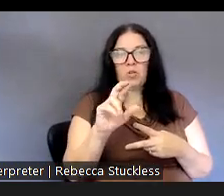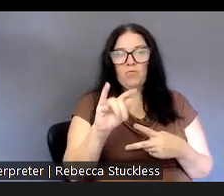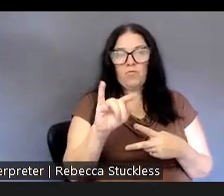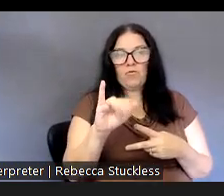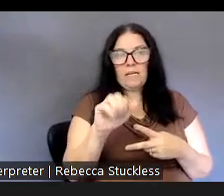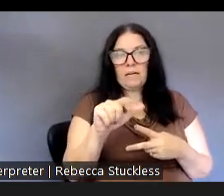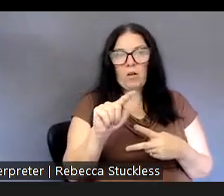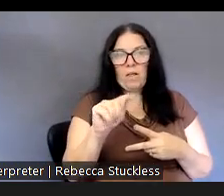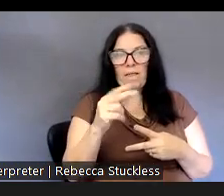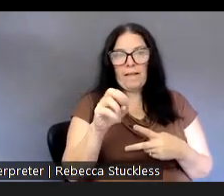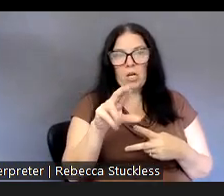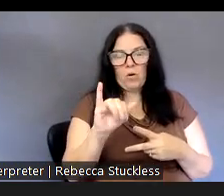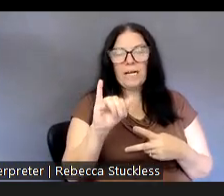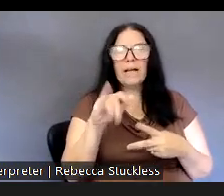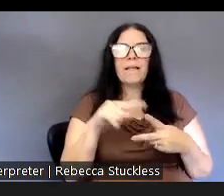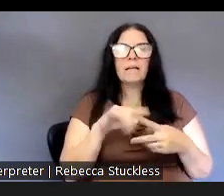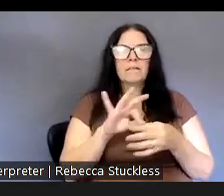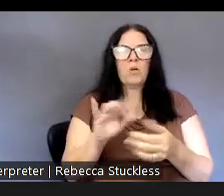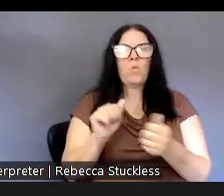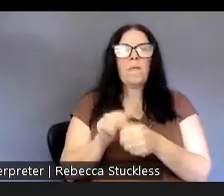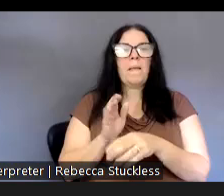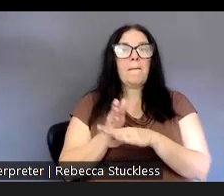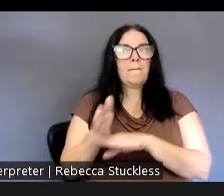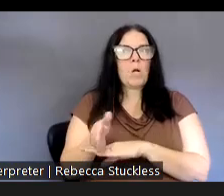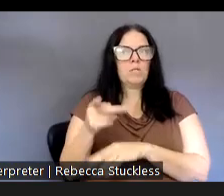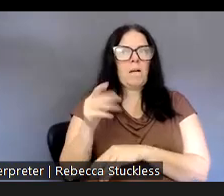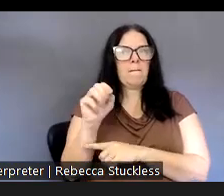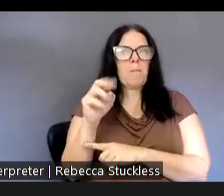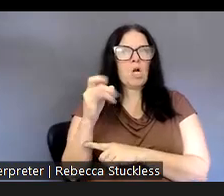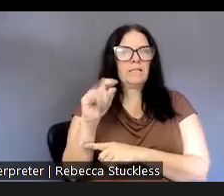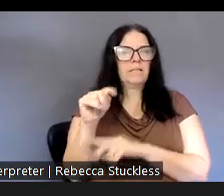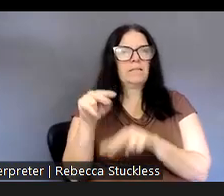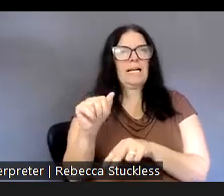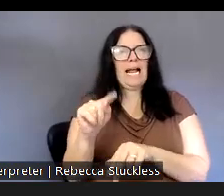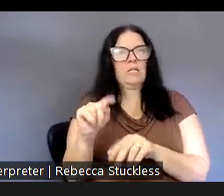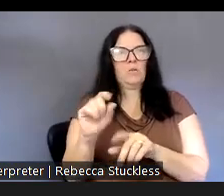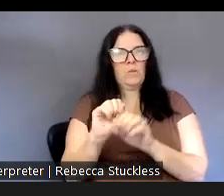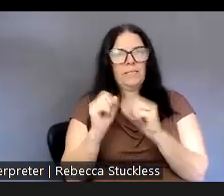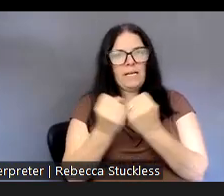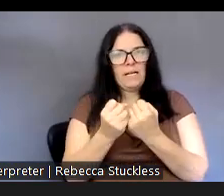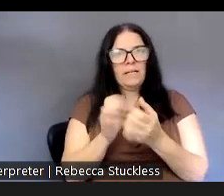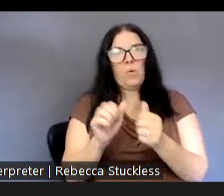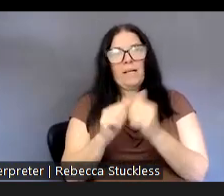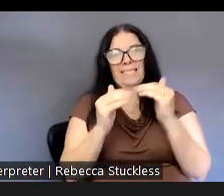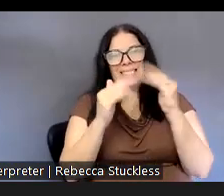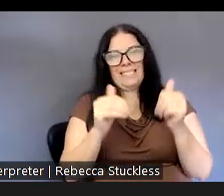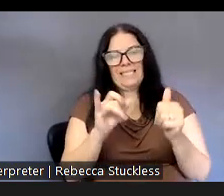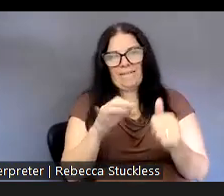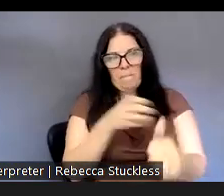generally refers to a post-Marxist analysis of society in terms of systems of